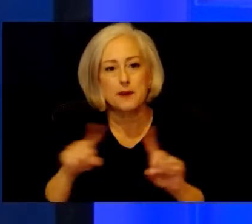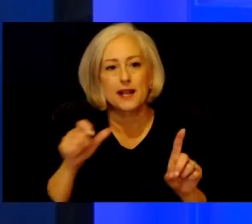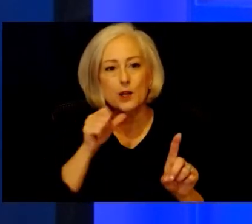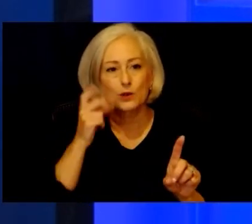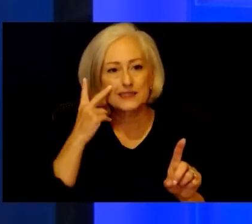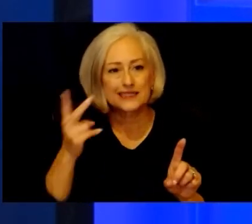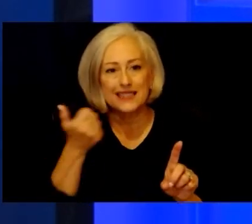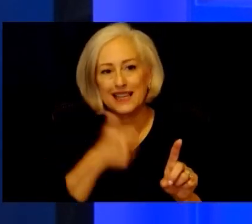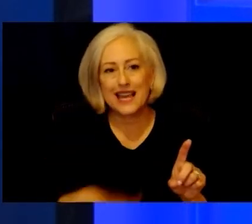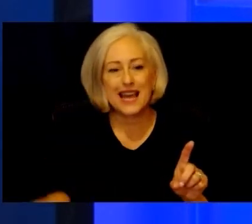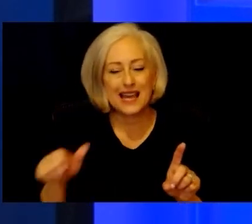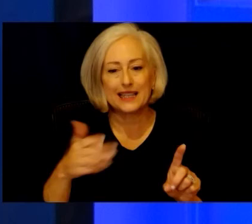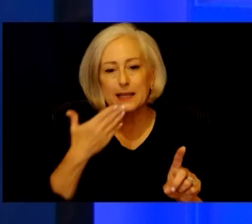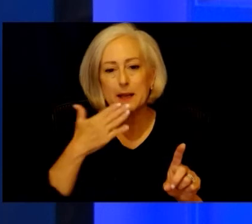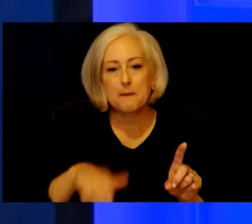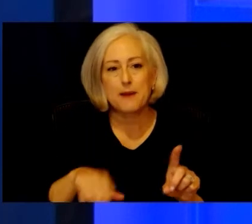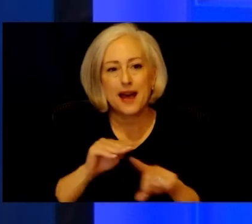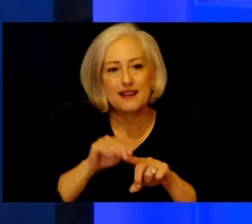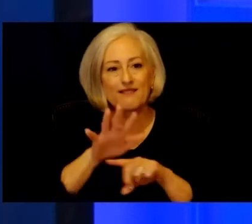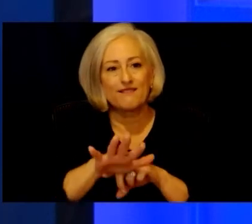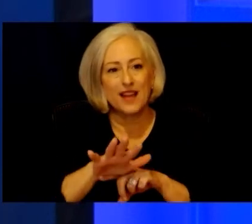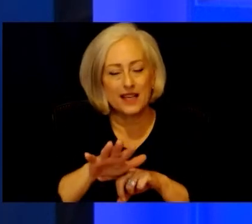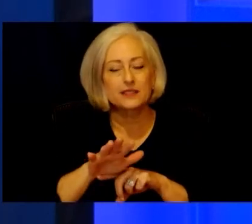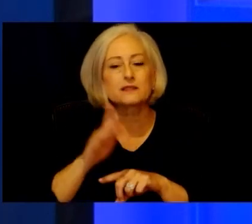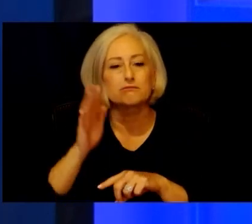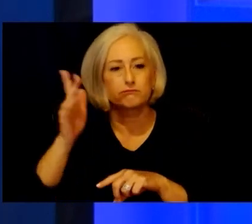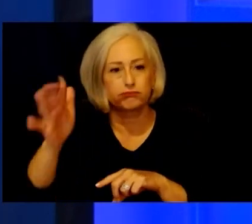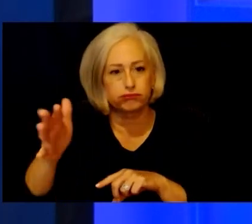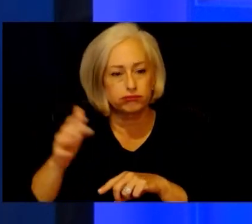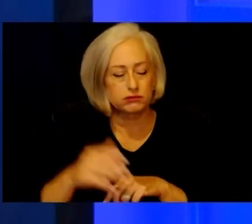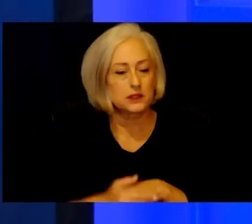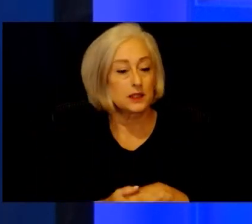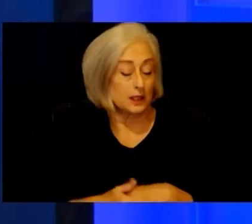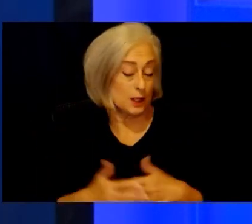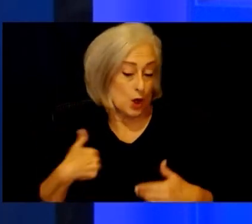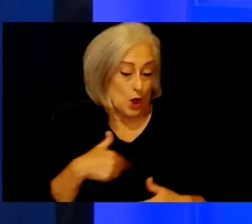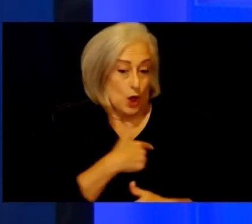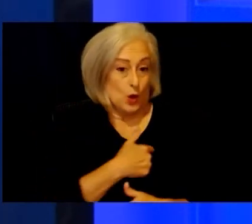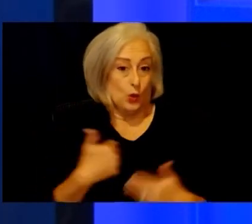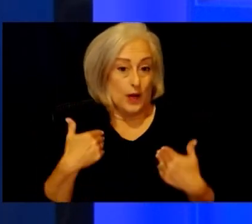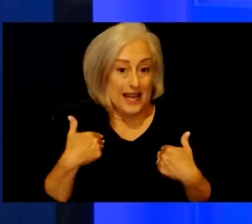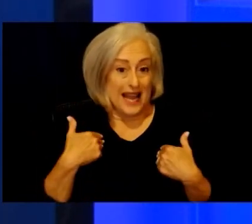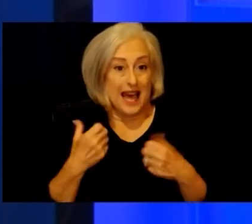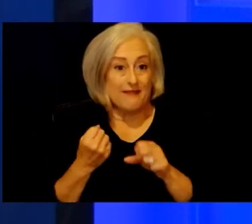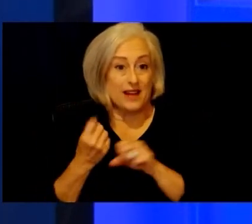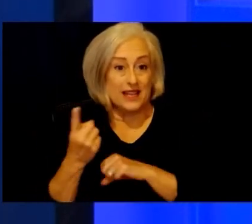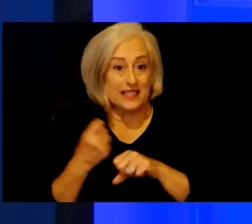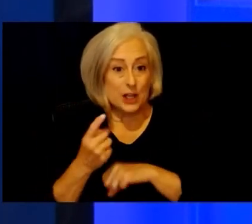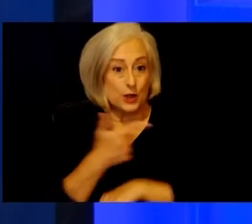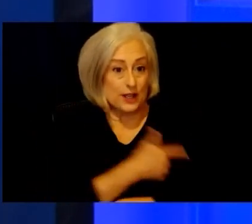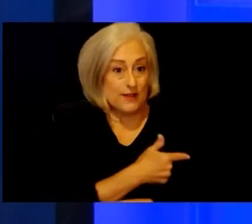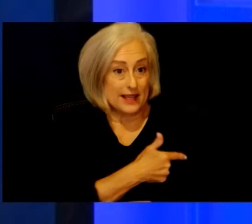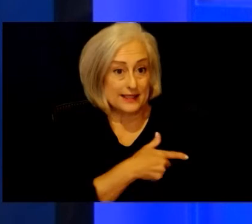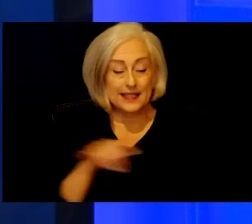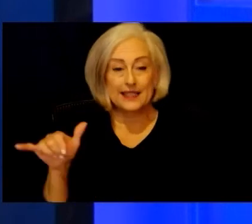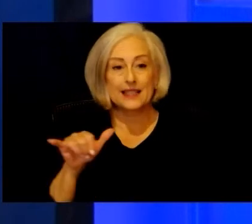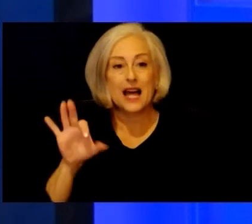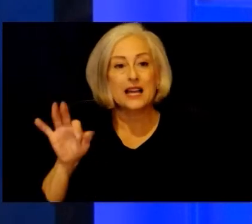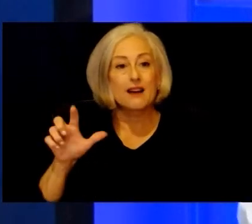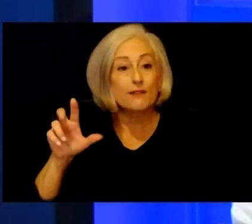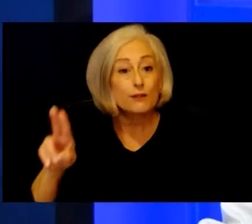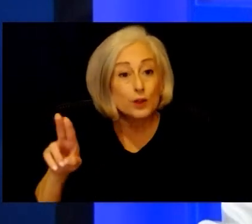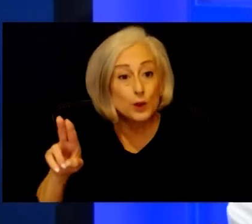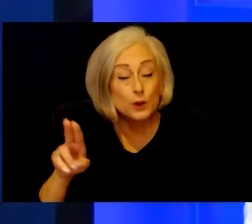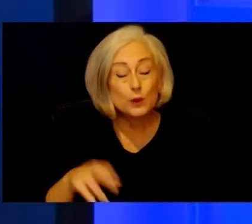boosters, no. And again, remember, we get certain vaccines yearly, like influenza vaccine. We know that we get some other